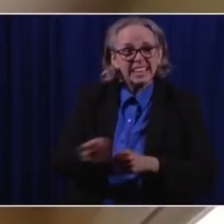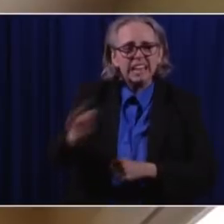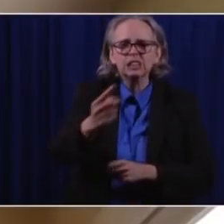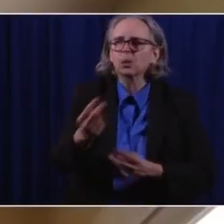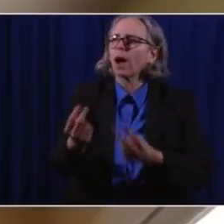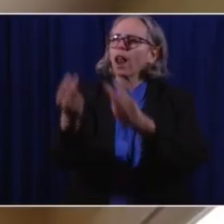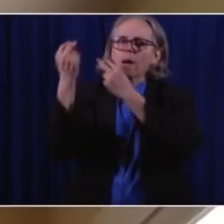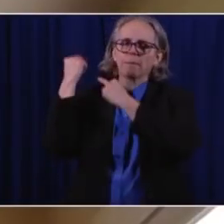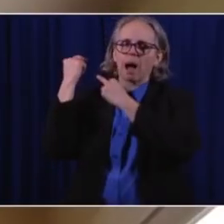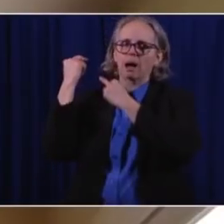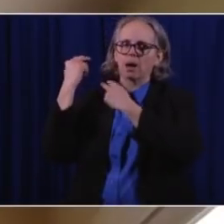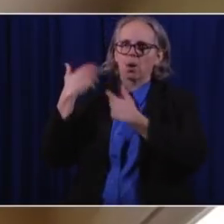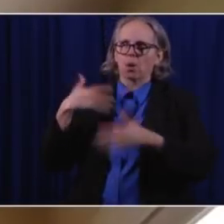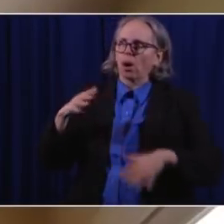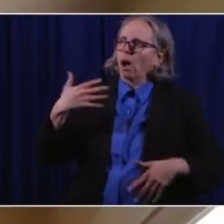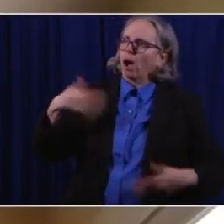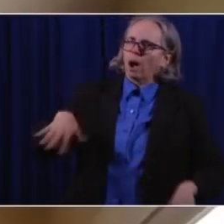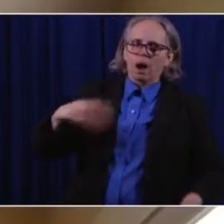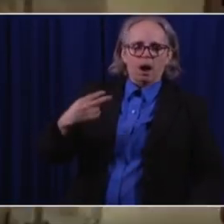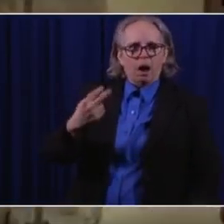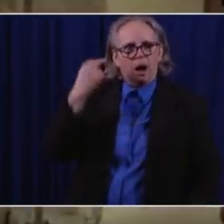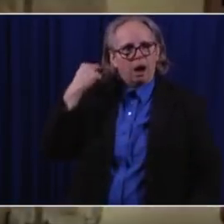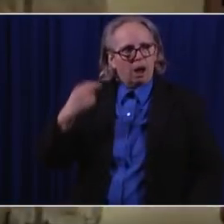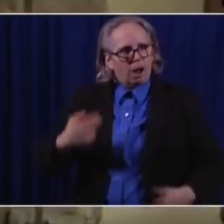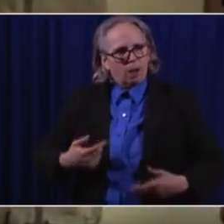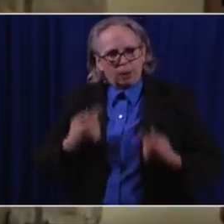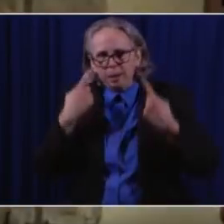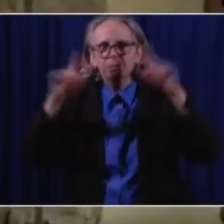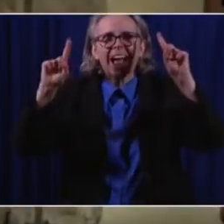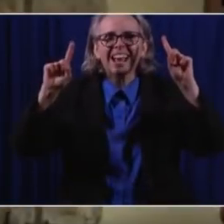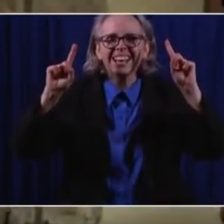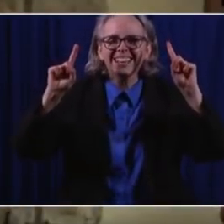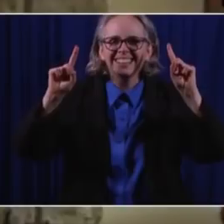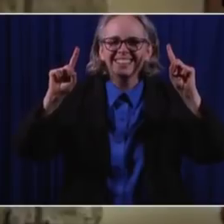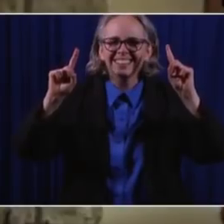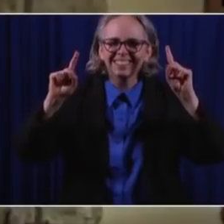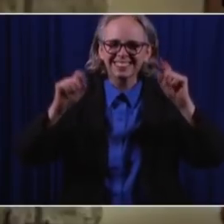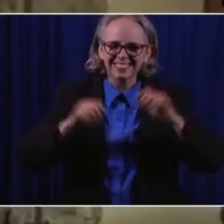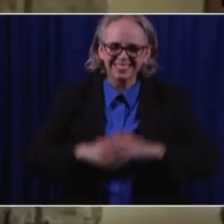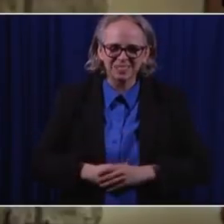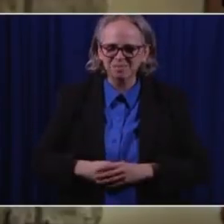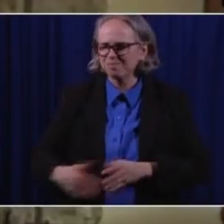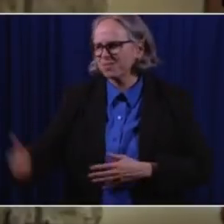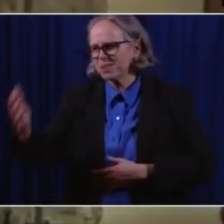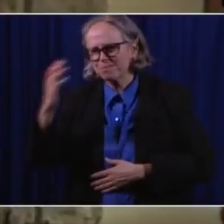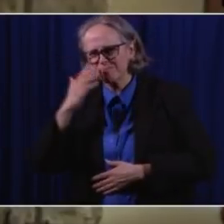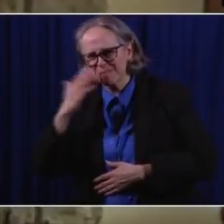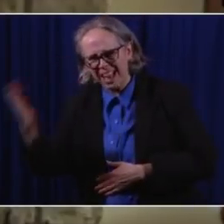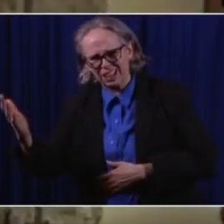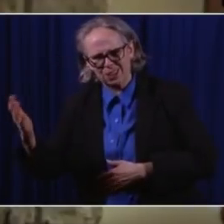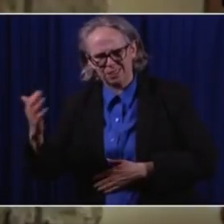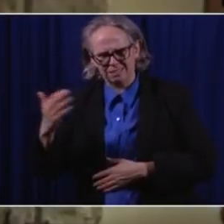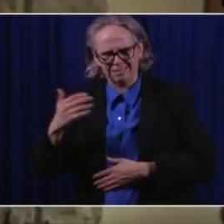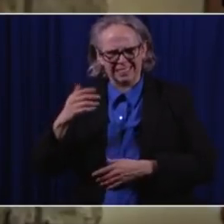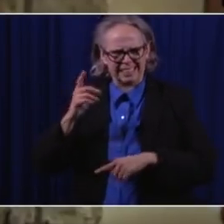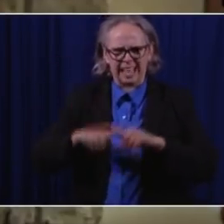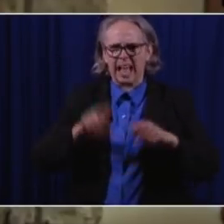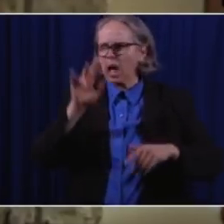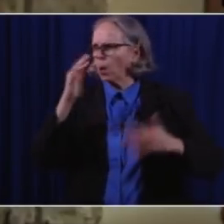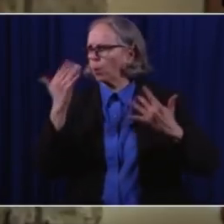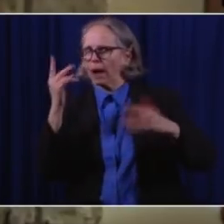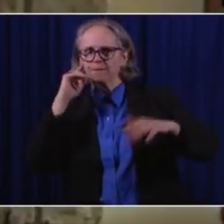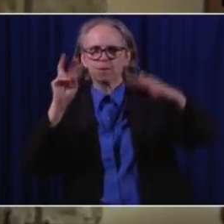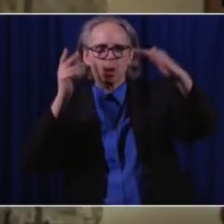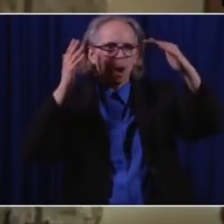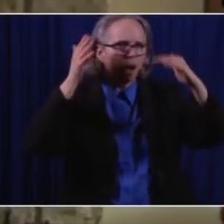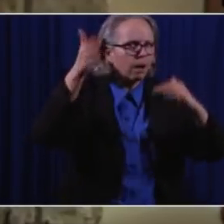through. Doctor, thank you very much. We can't wait until we're through the storm. We'll go to questions.